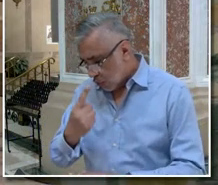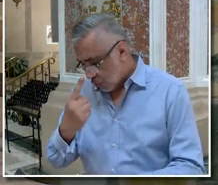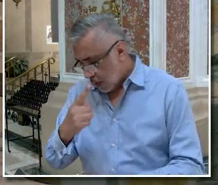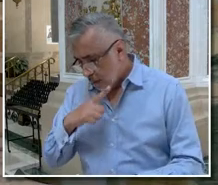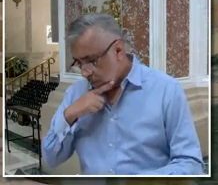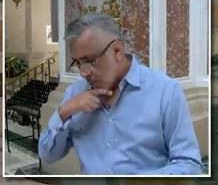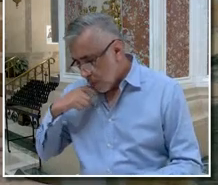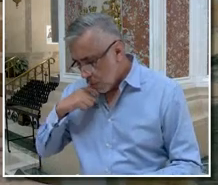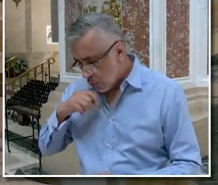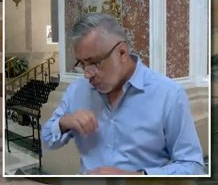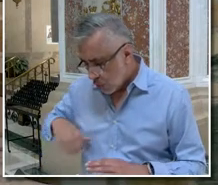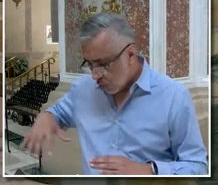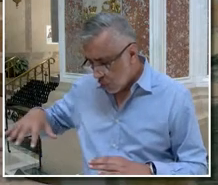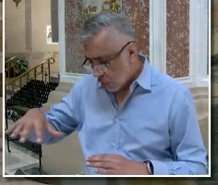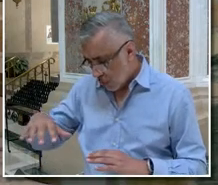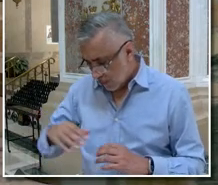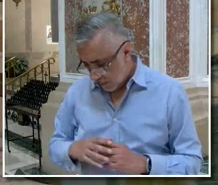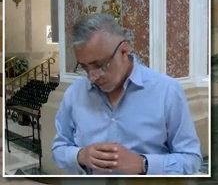parched earth.